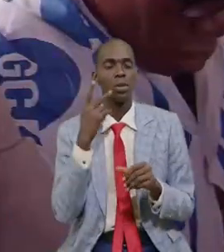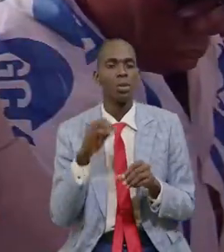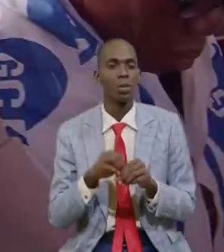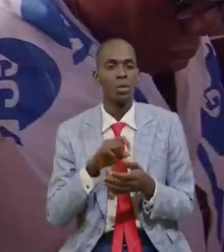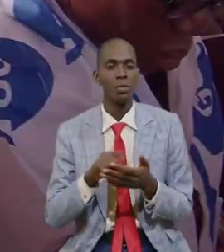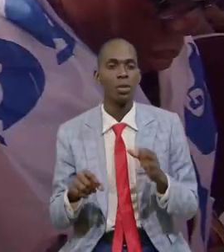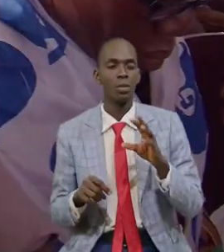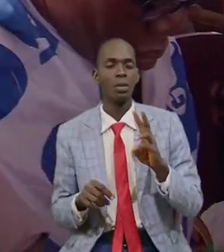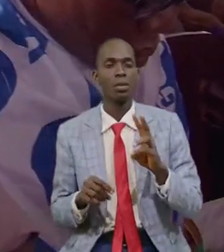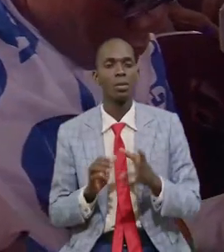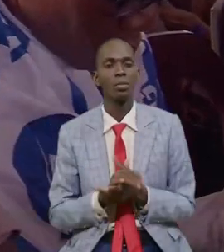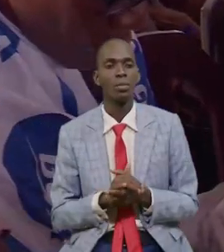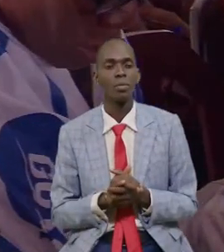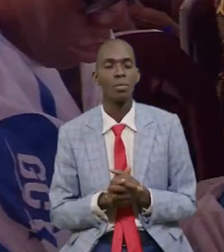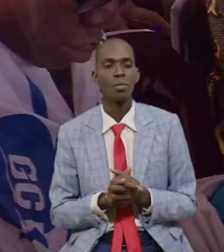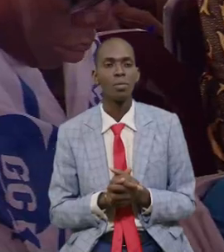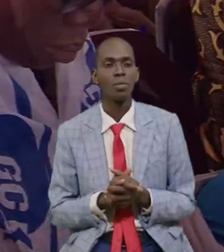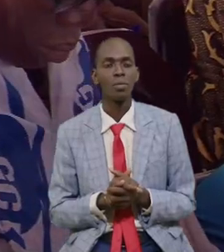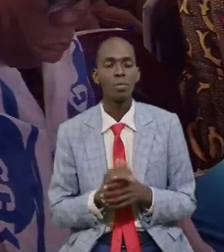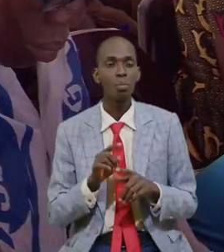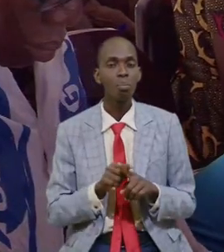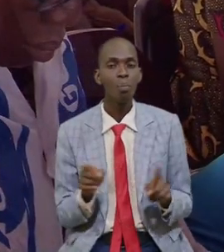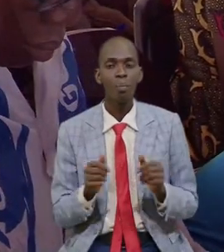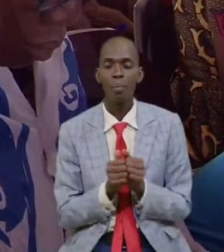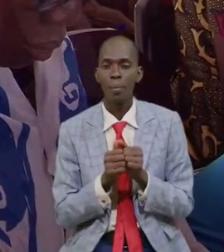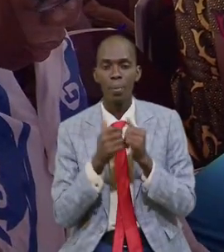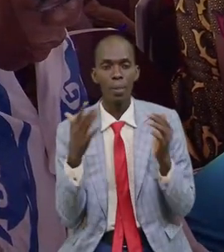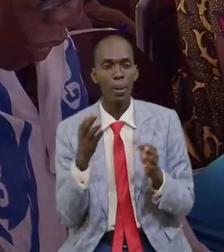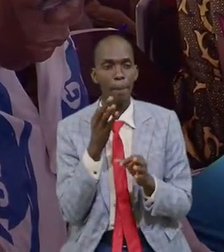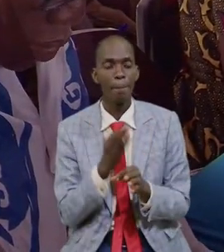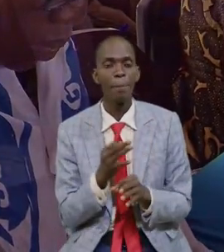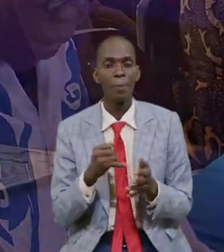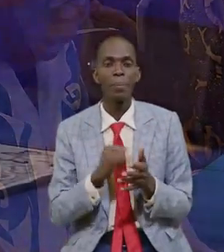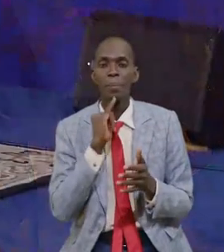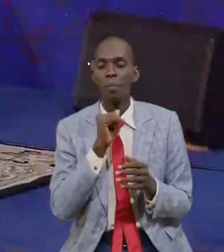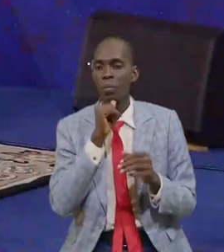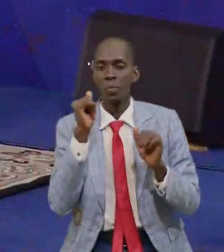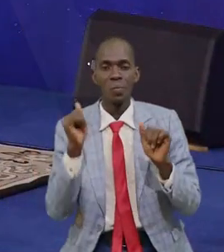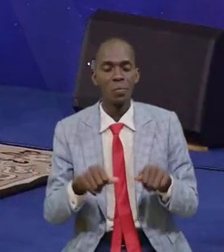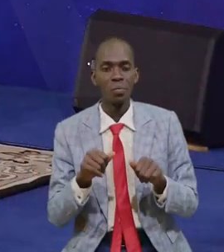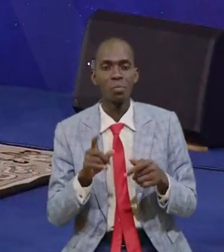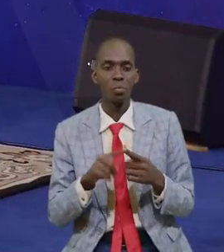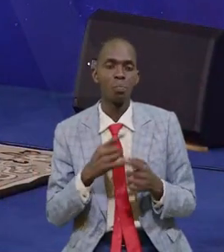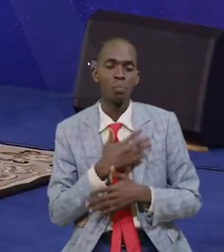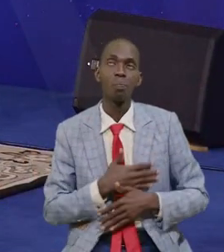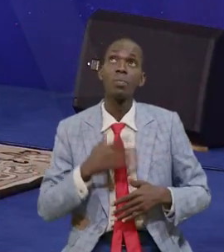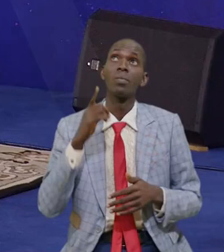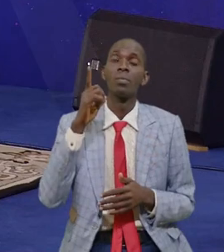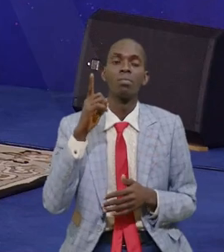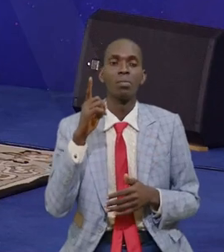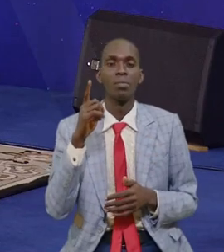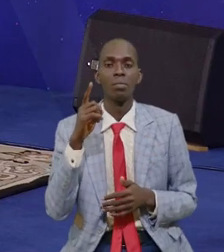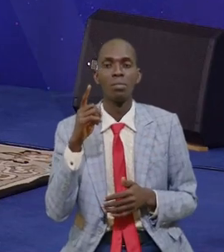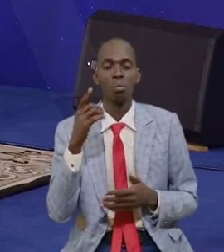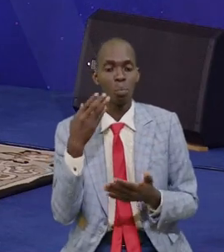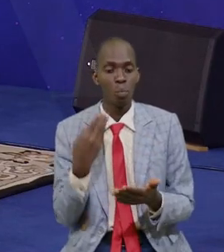6, it says, but without faith, it's impossible to please him. Money does